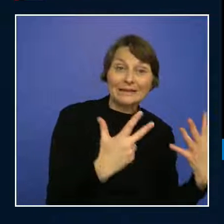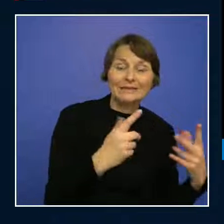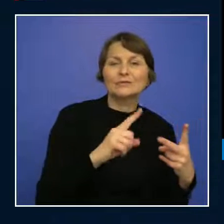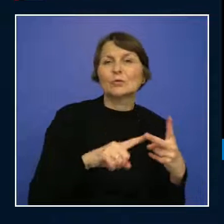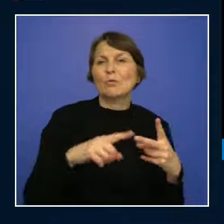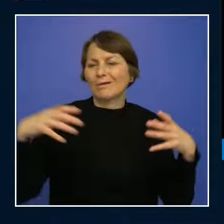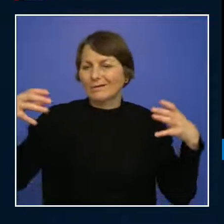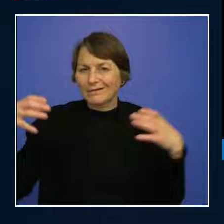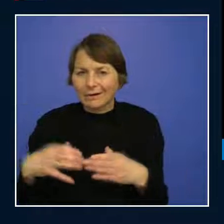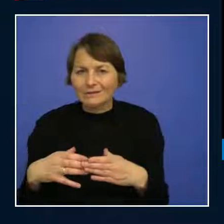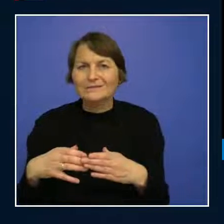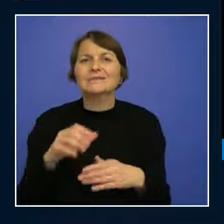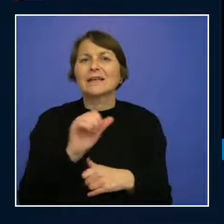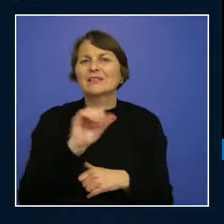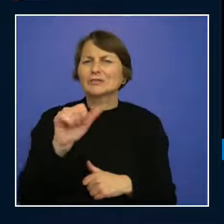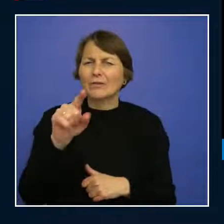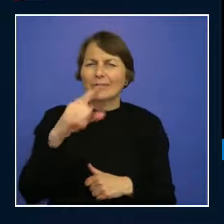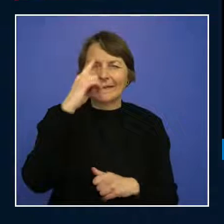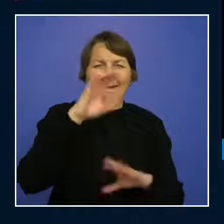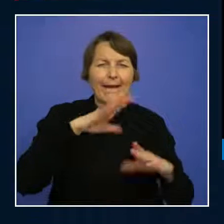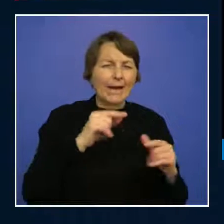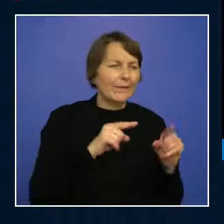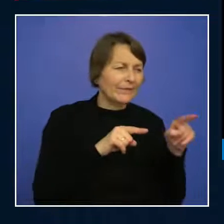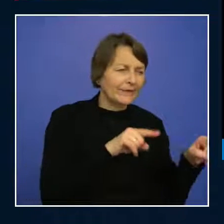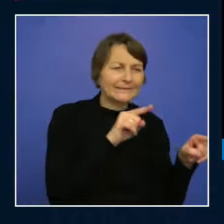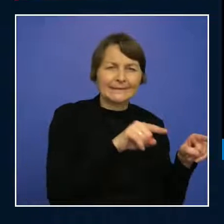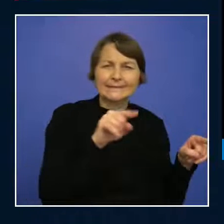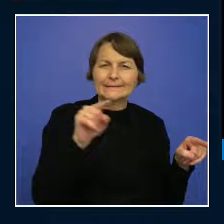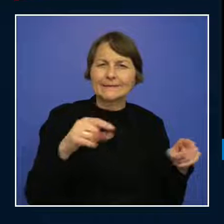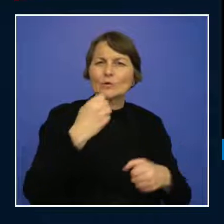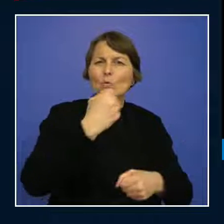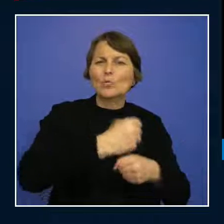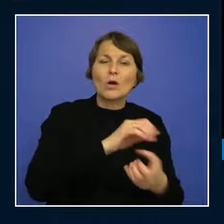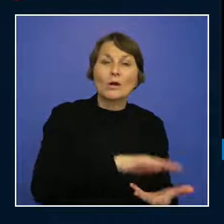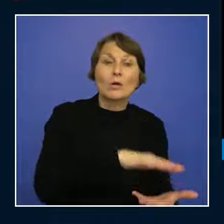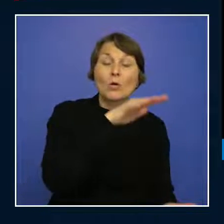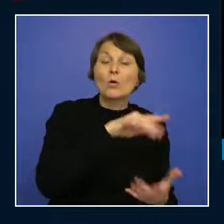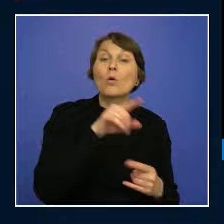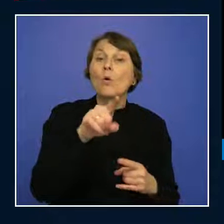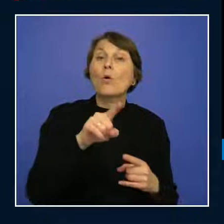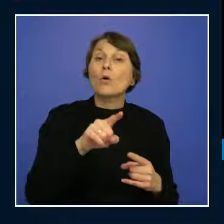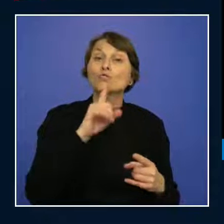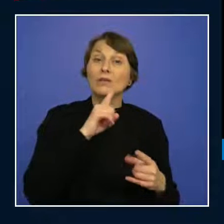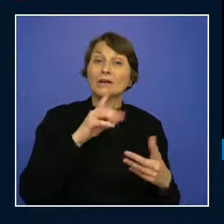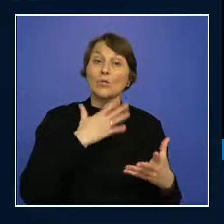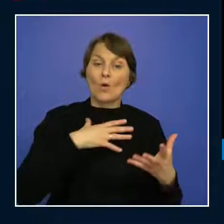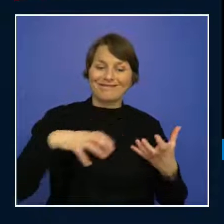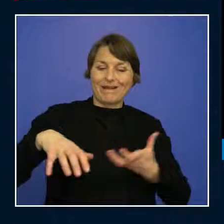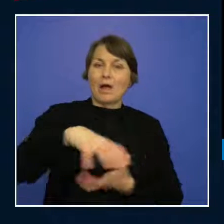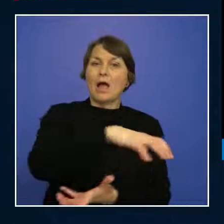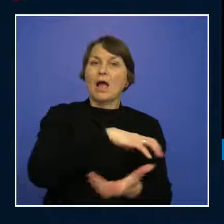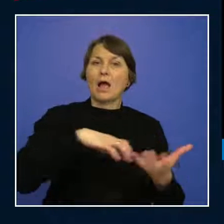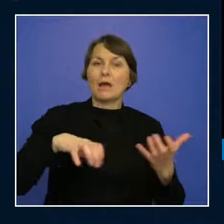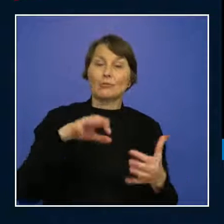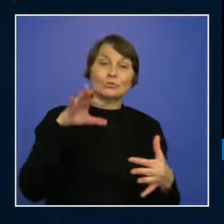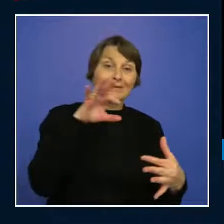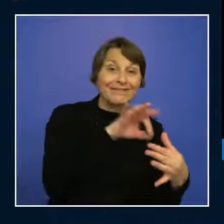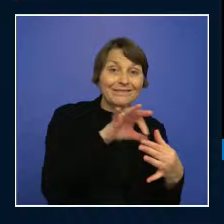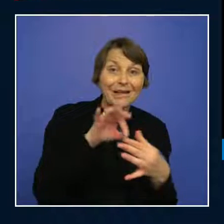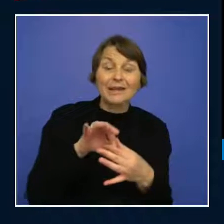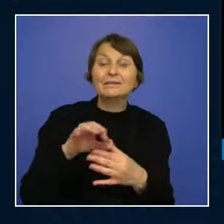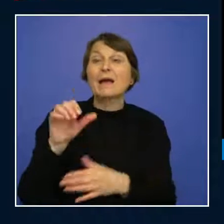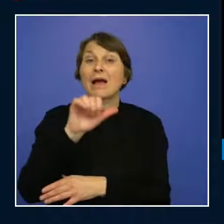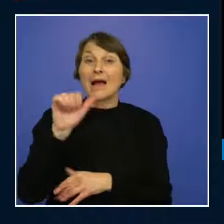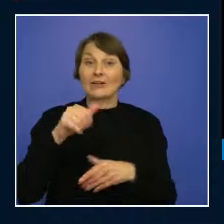about the workloads that you're going to be using. Think about whether you're using a hybrid connectivity model. So if you have resources in Azure and outside